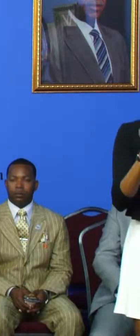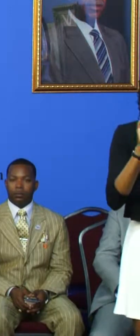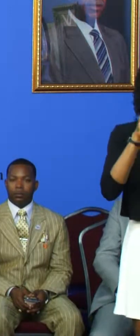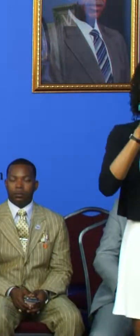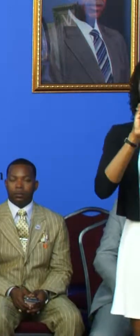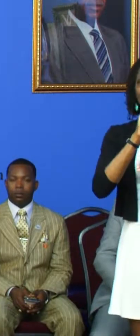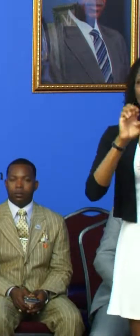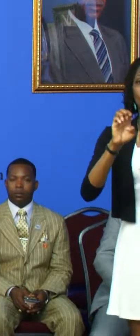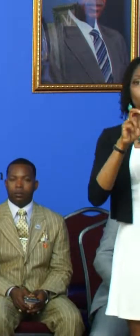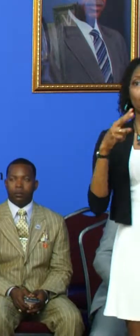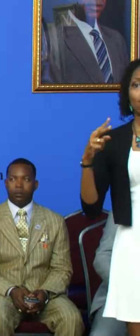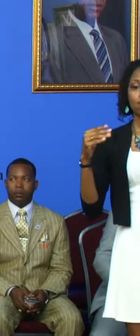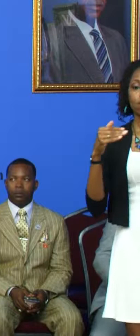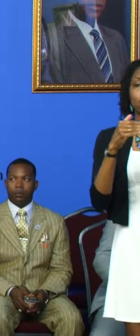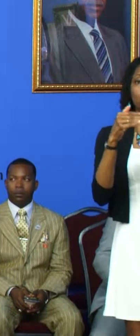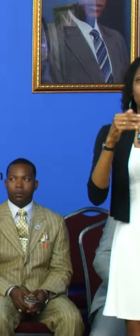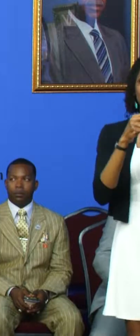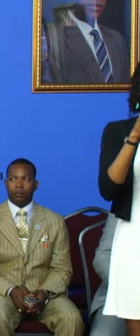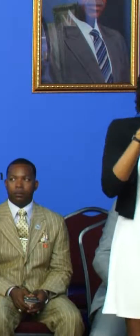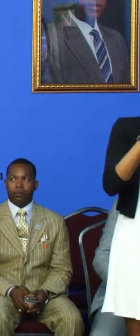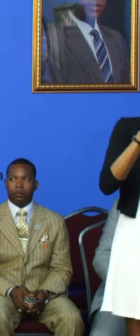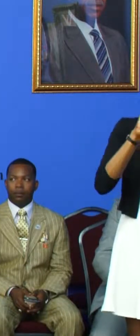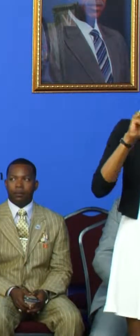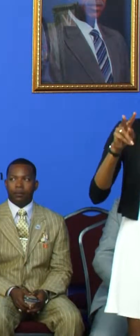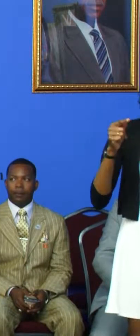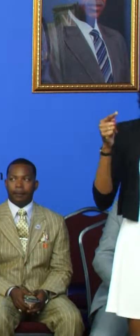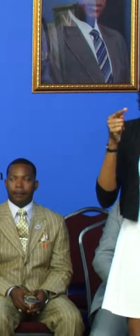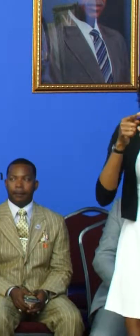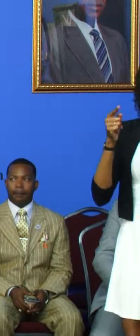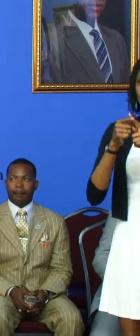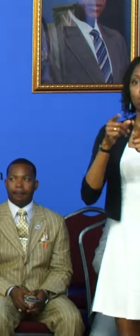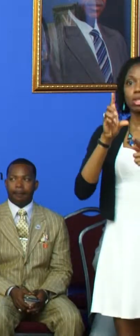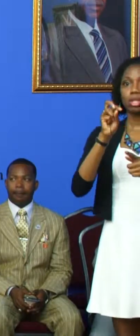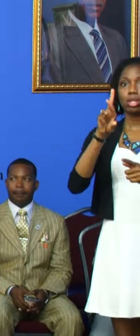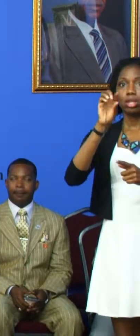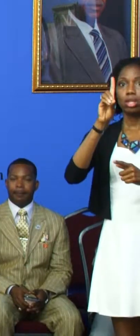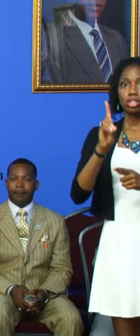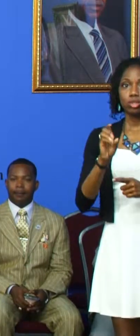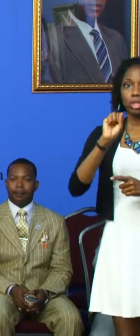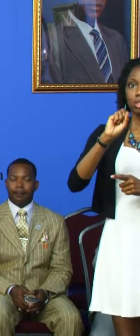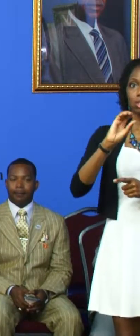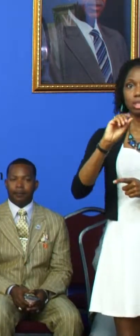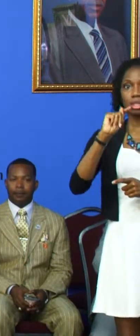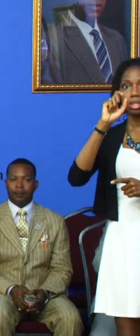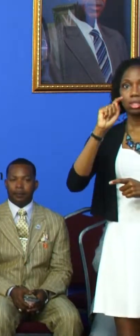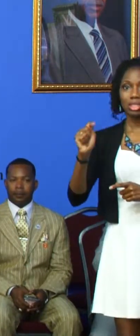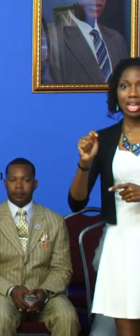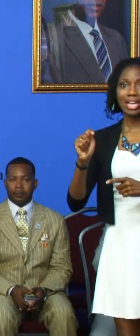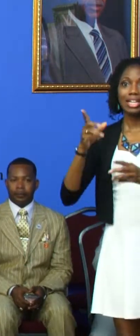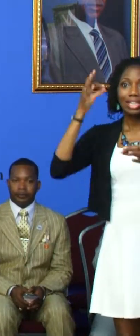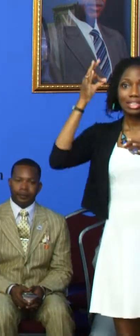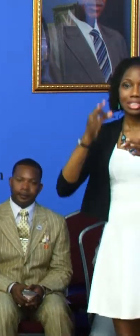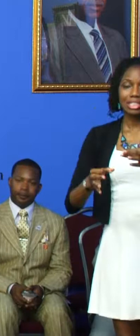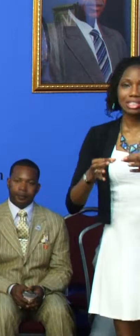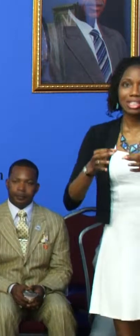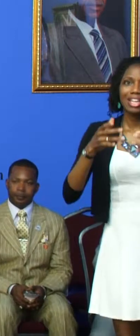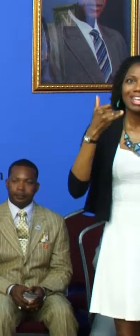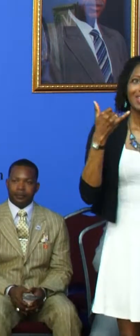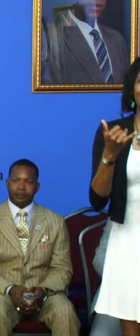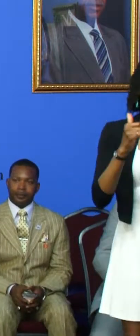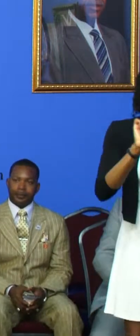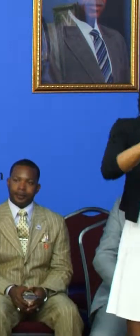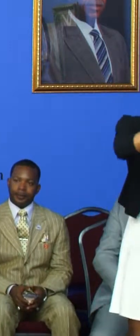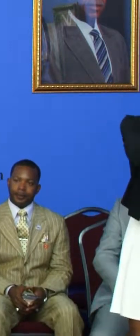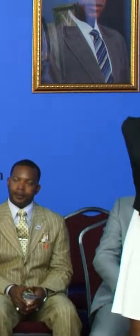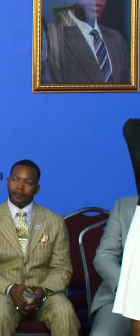decision. He's now a federal judge on the Sixth Circuit, confirmed this week. Why y'all watching the funnies?